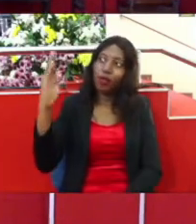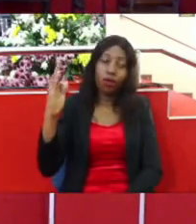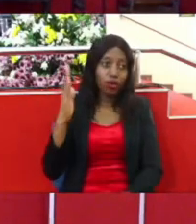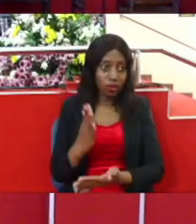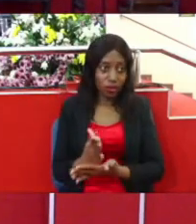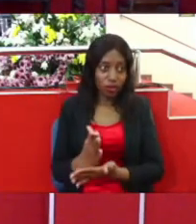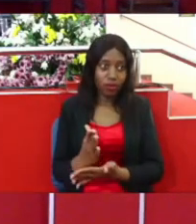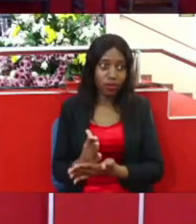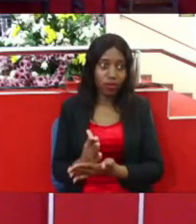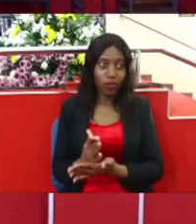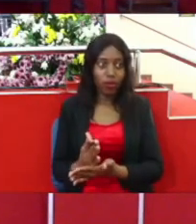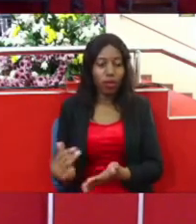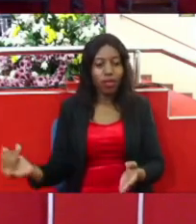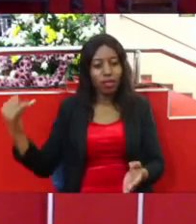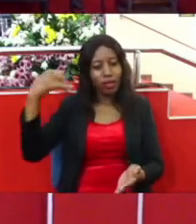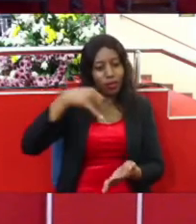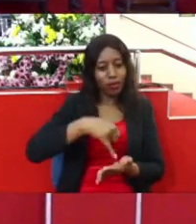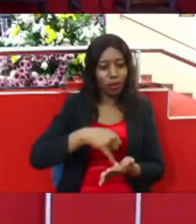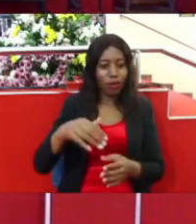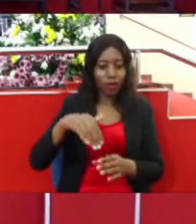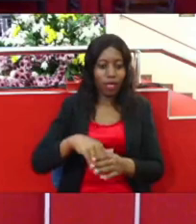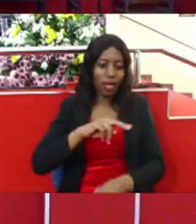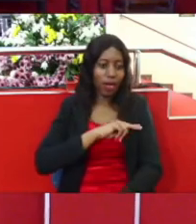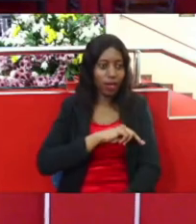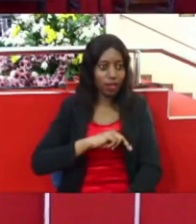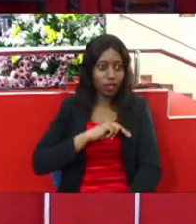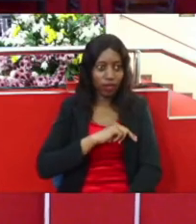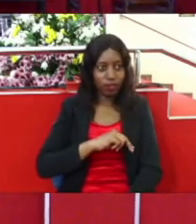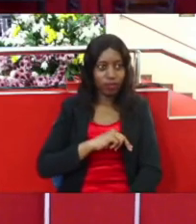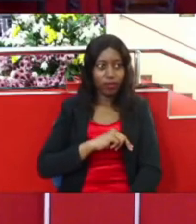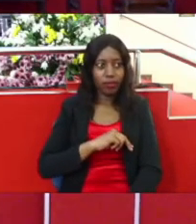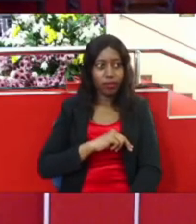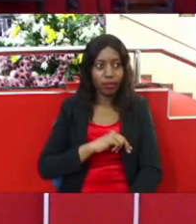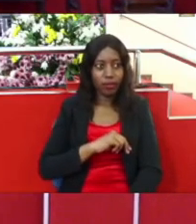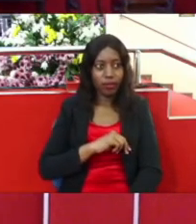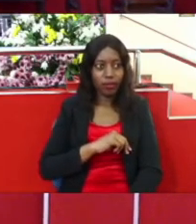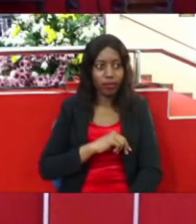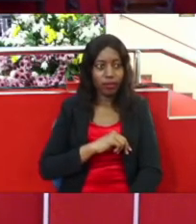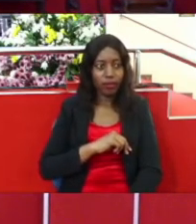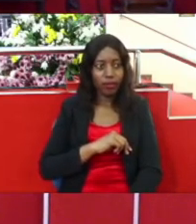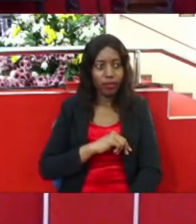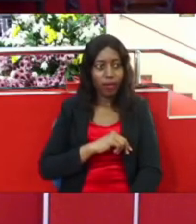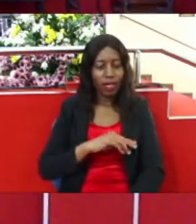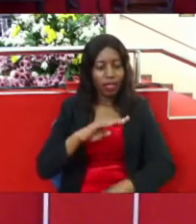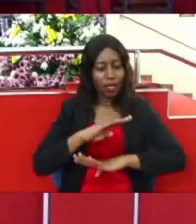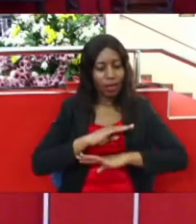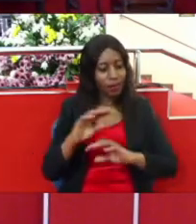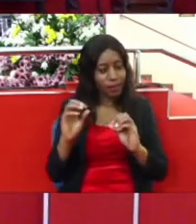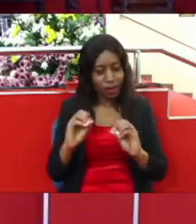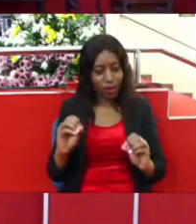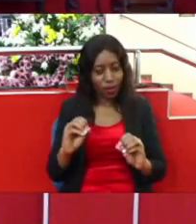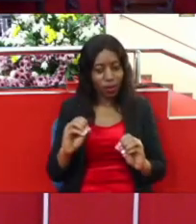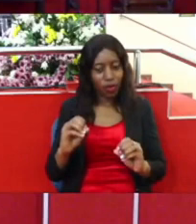involved in the nature. Anashiriki katika hali halisi ya mambo. As if that is not enough. Kama halitoshi. He commands a big fish.